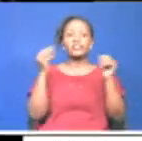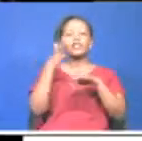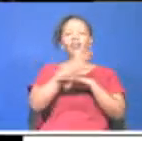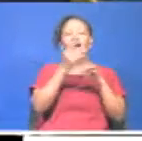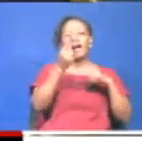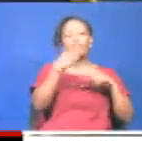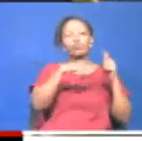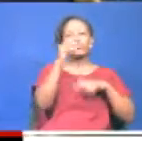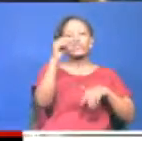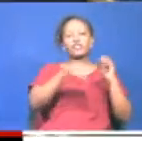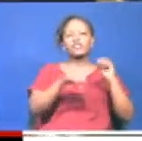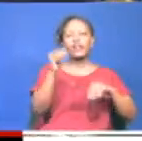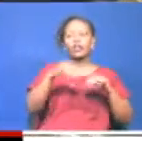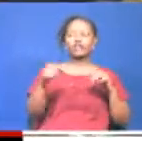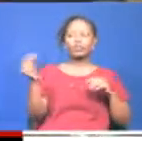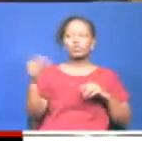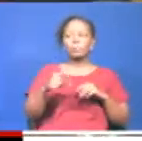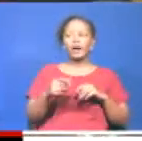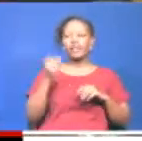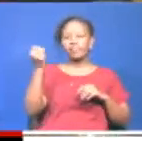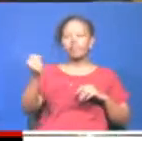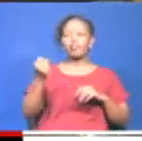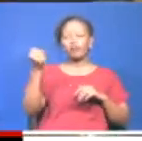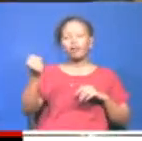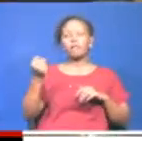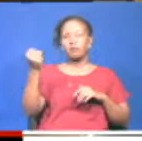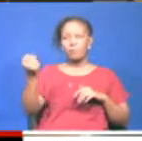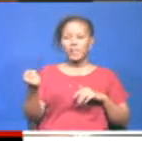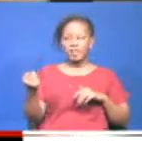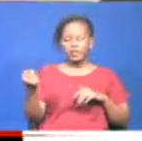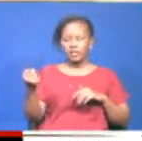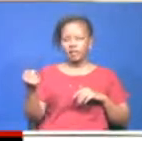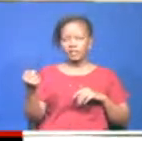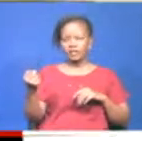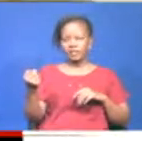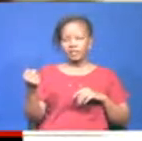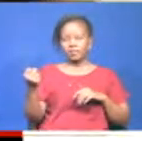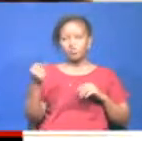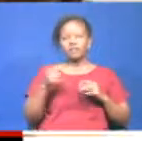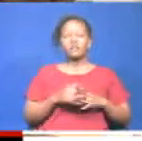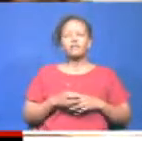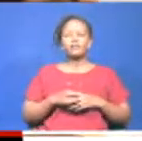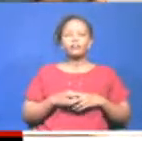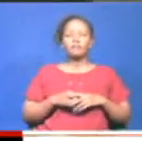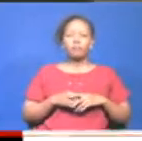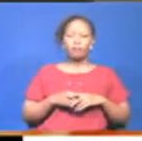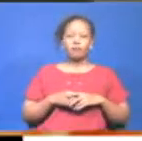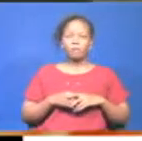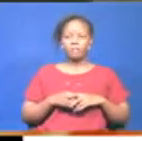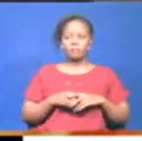in May. For Lunchtime News, I'm Ben Troenjue.